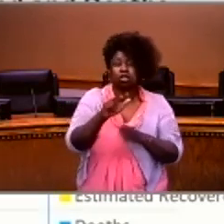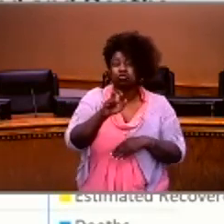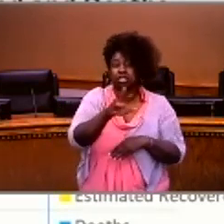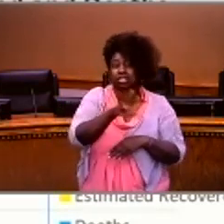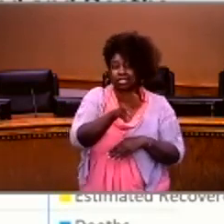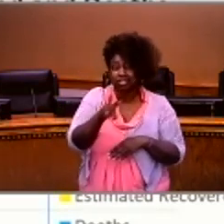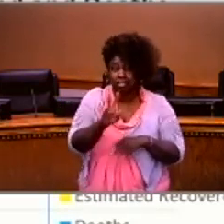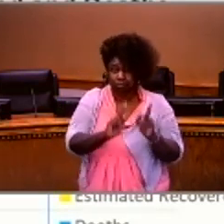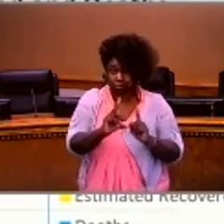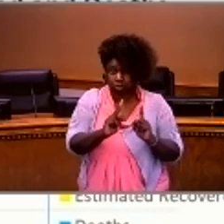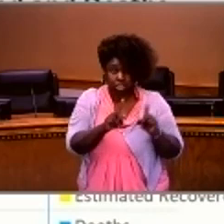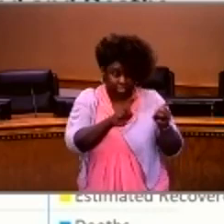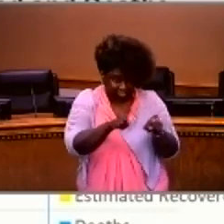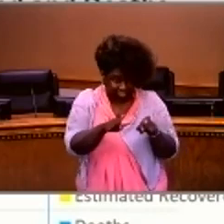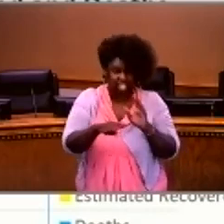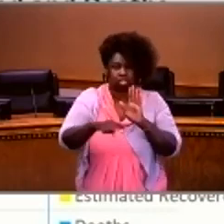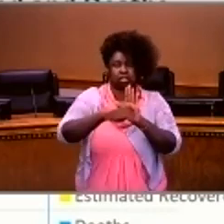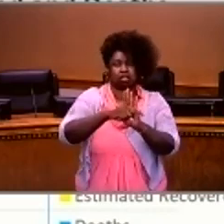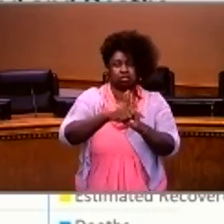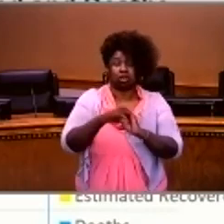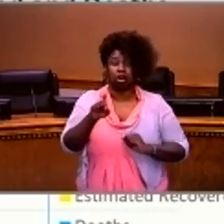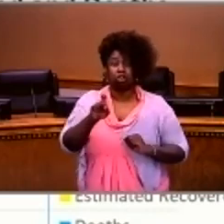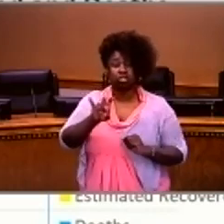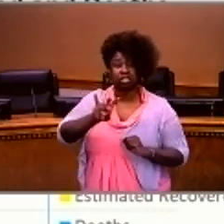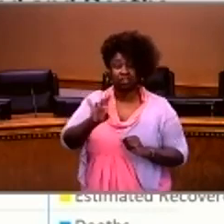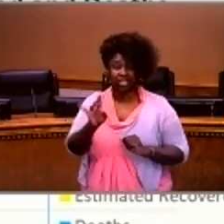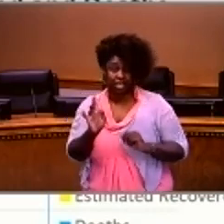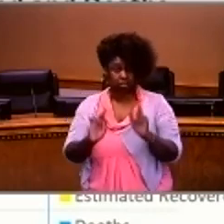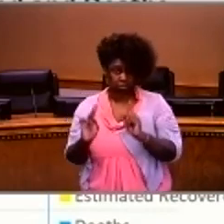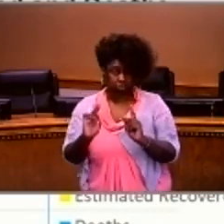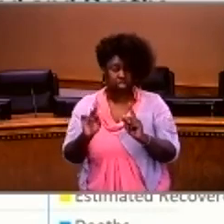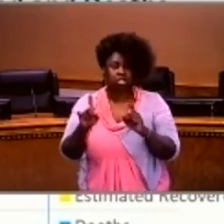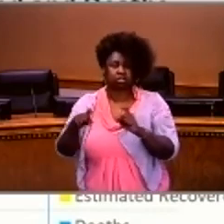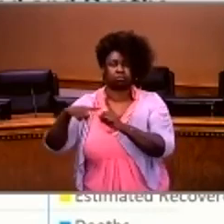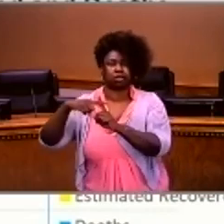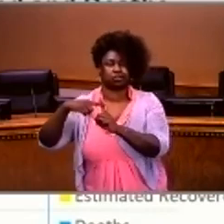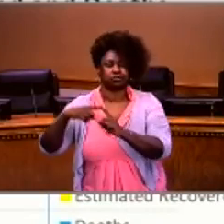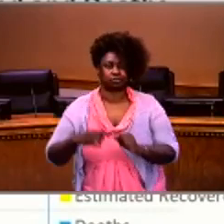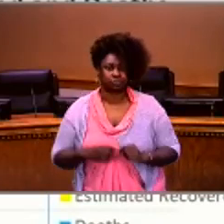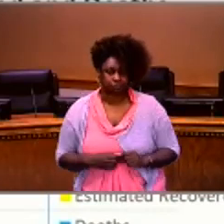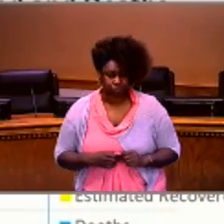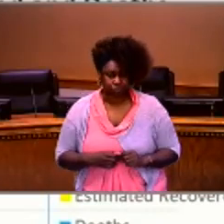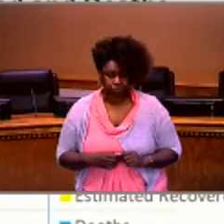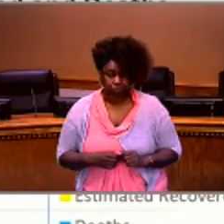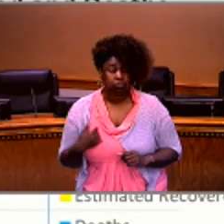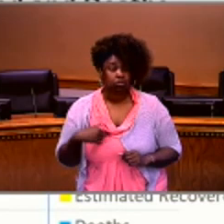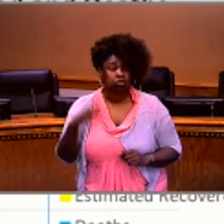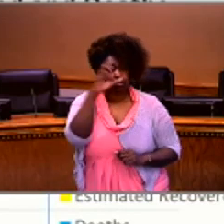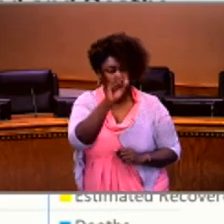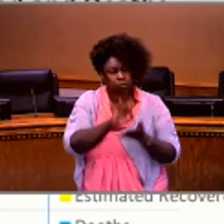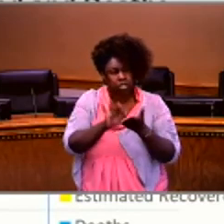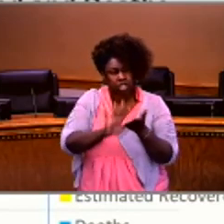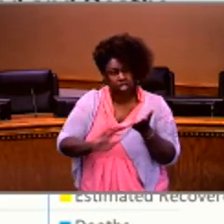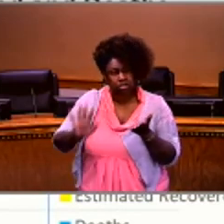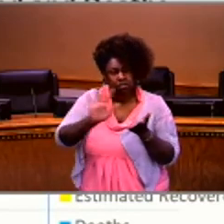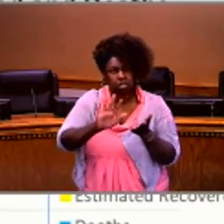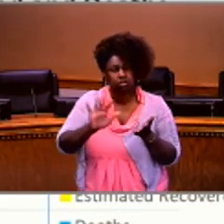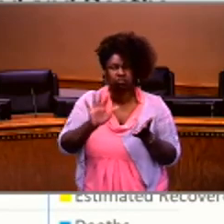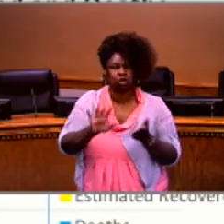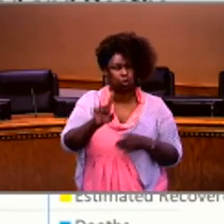2,366 of those individuals have tested negative. 178 individuals have tested positive. We estimate that there are at